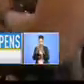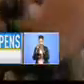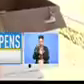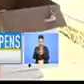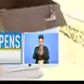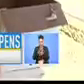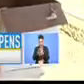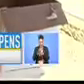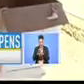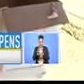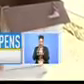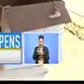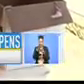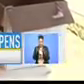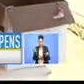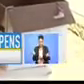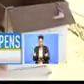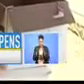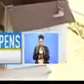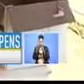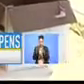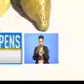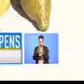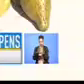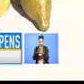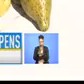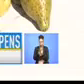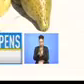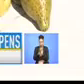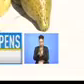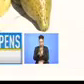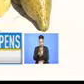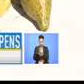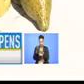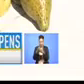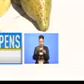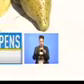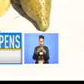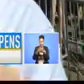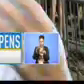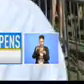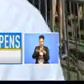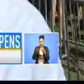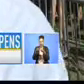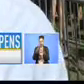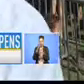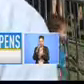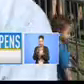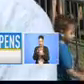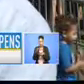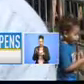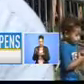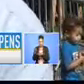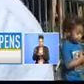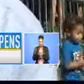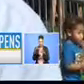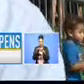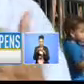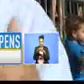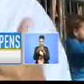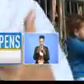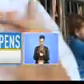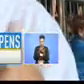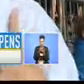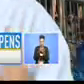and farmers. And it's encouraging people who weren't farming previously to get back into farming. We always talk about tourism, we talk about banking and finance.